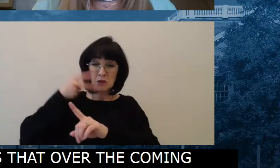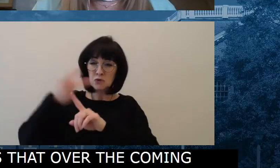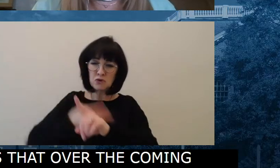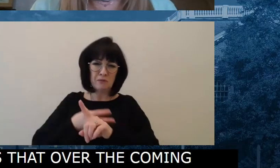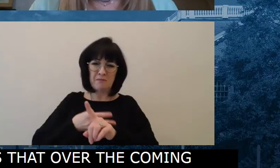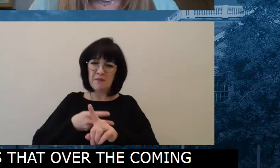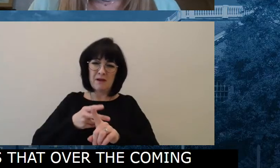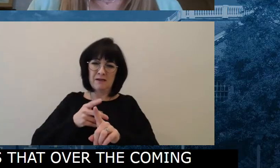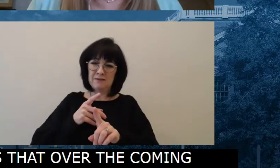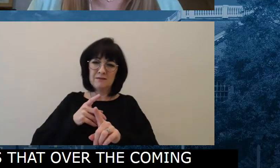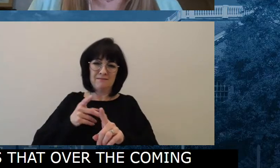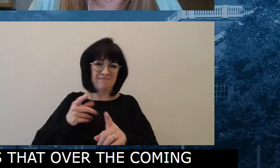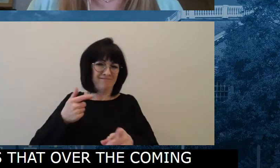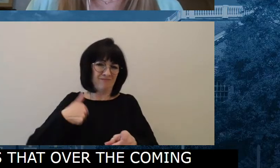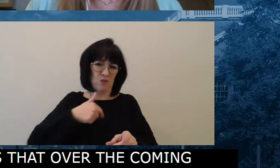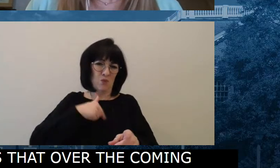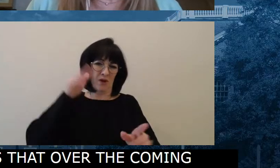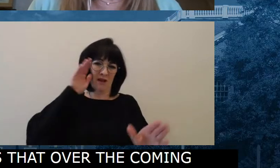Delawareans,